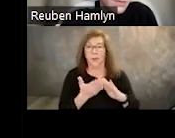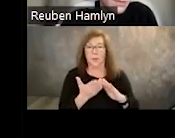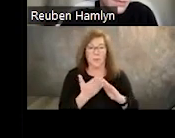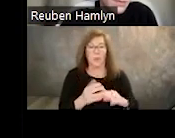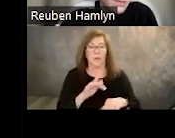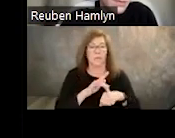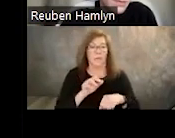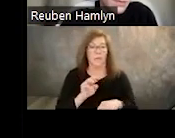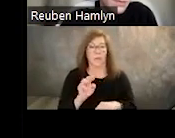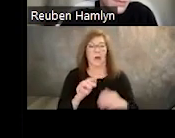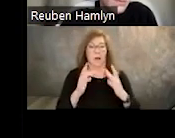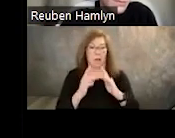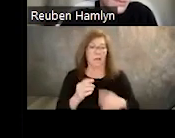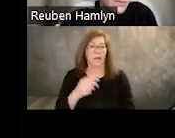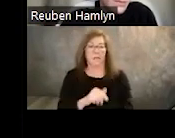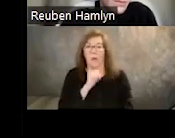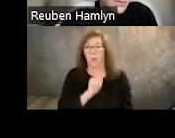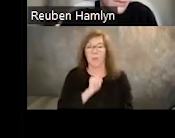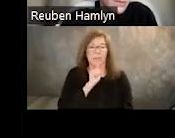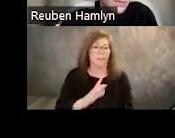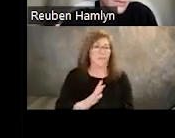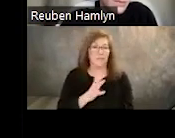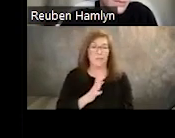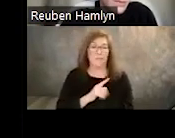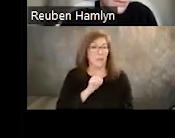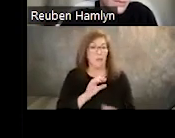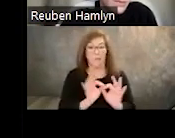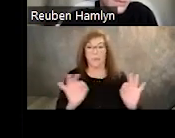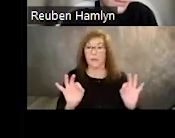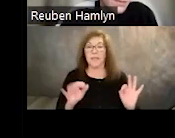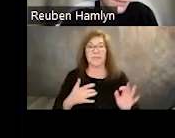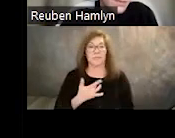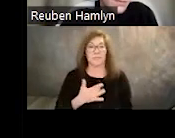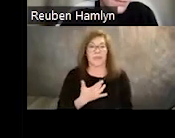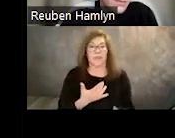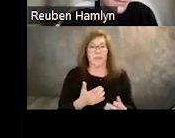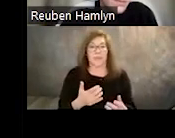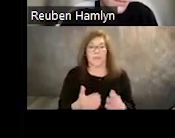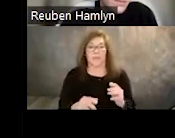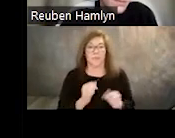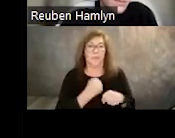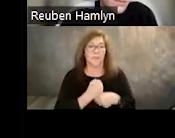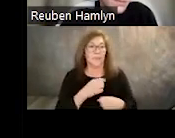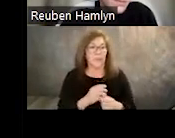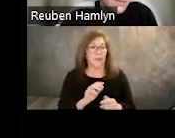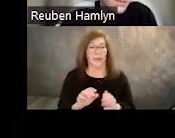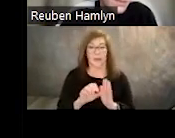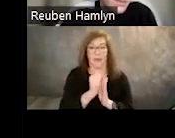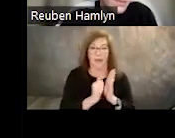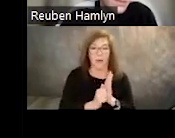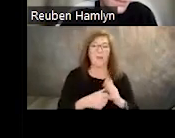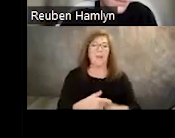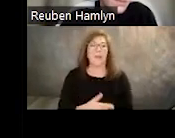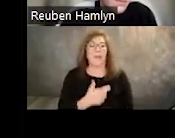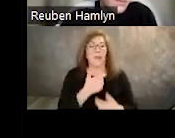necessarily particularly sophisticated. They are free. Sometimes you just need to create an account or not even. And